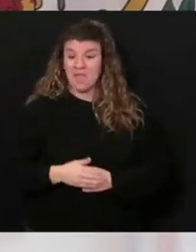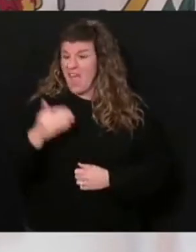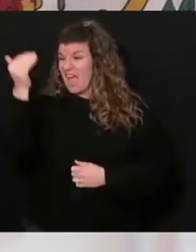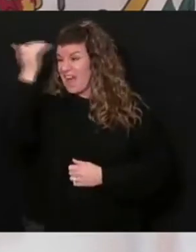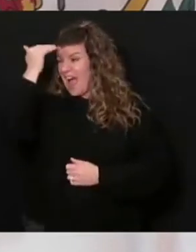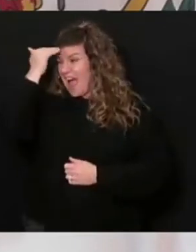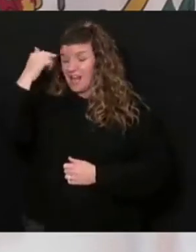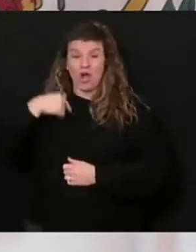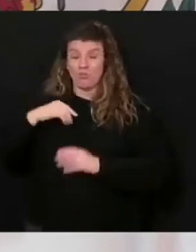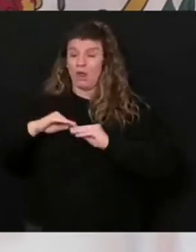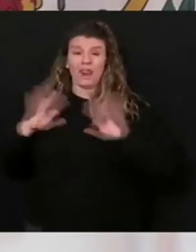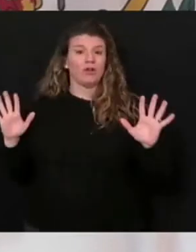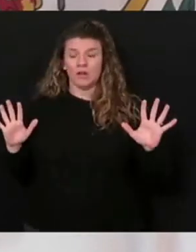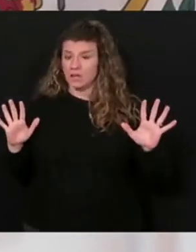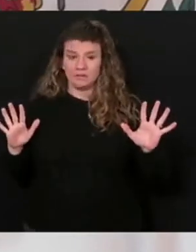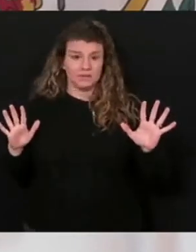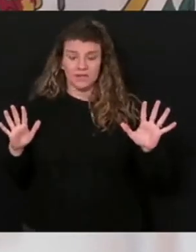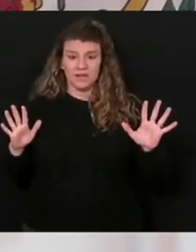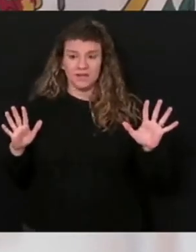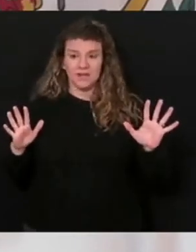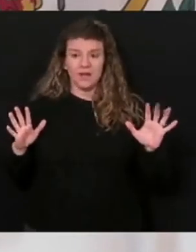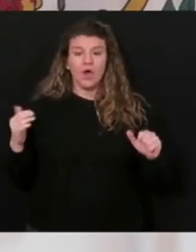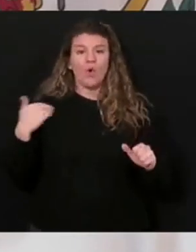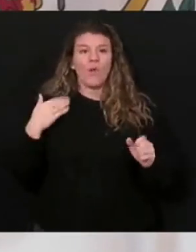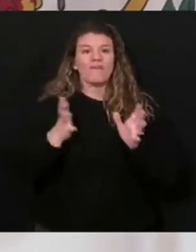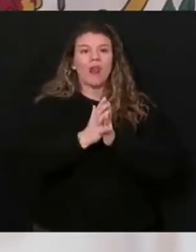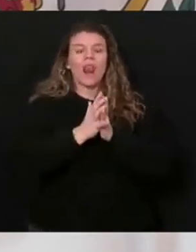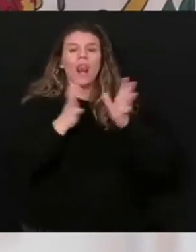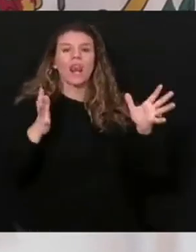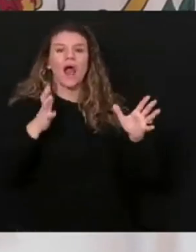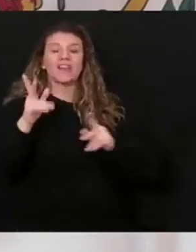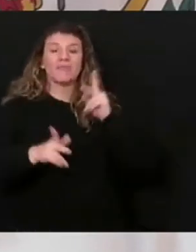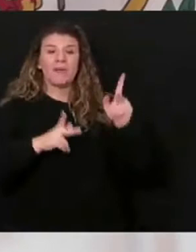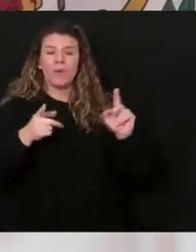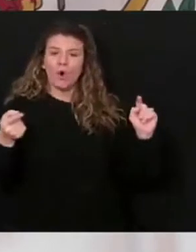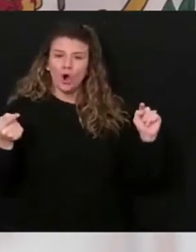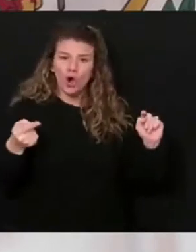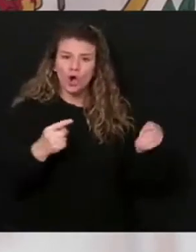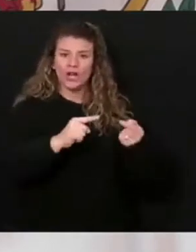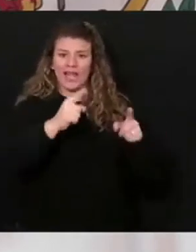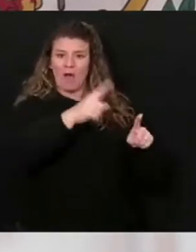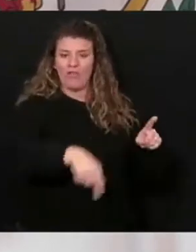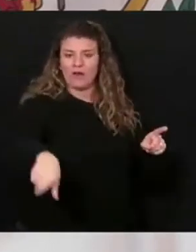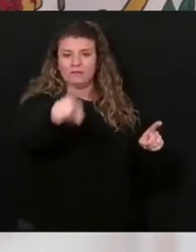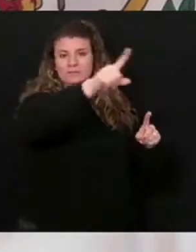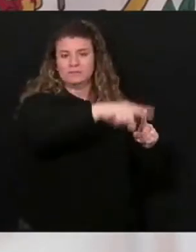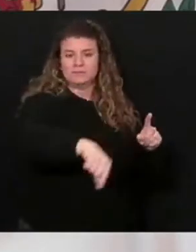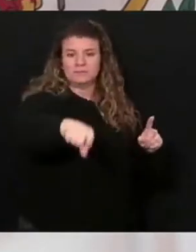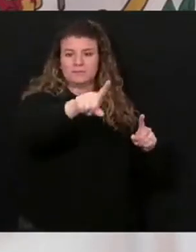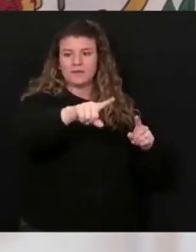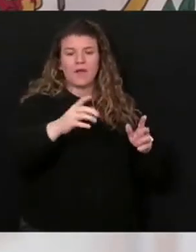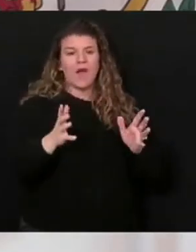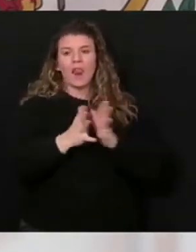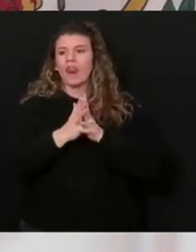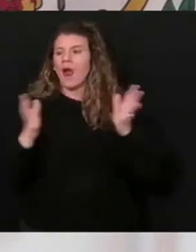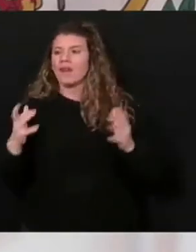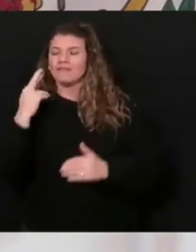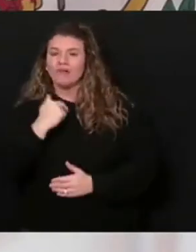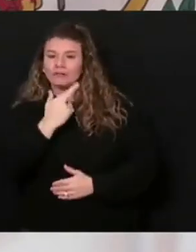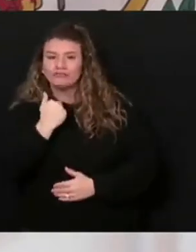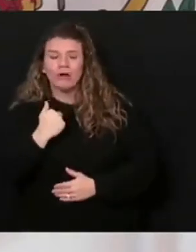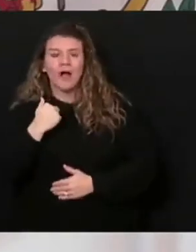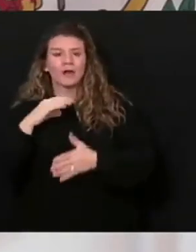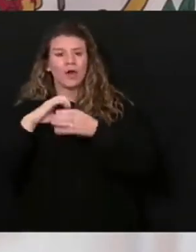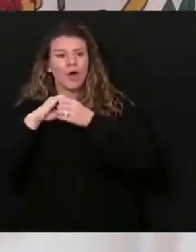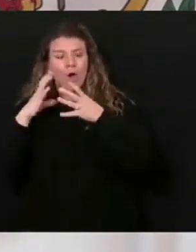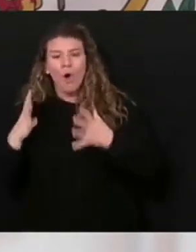possibly know that we got a lot of people out there that are really hurting. And a lot of restaurant owners and